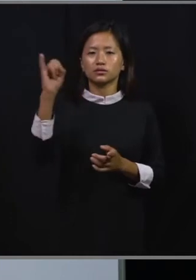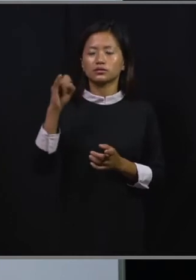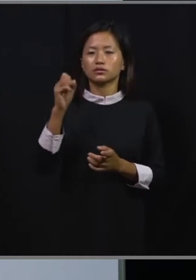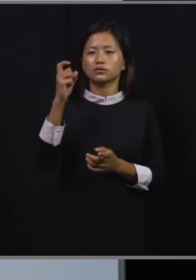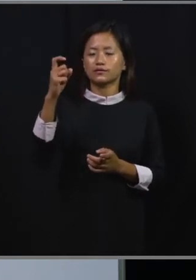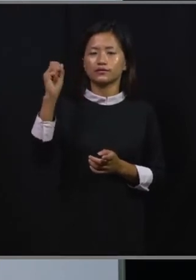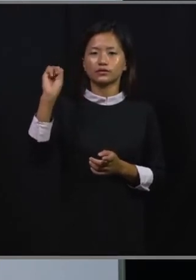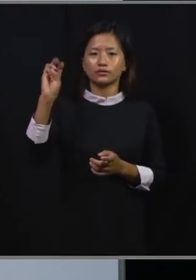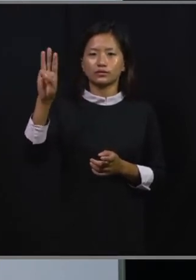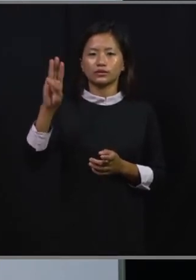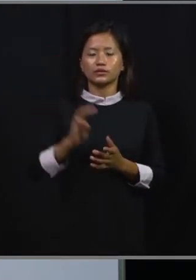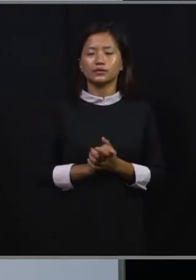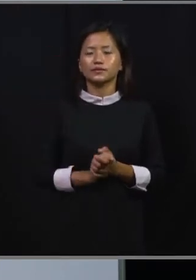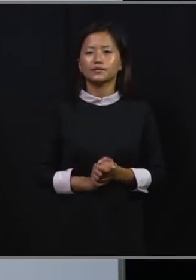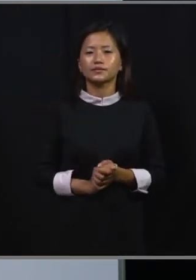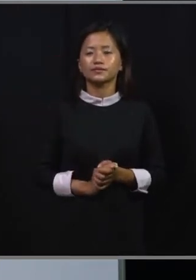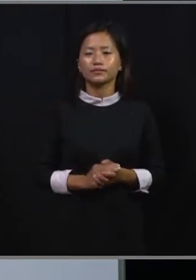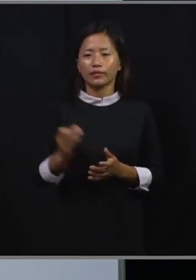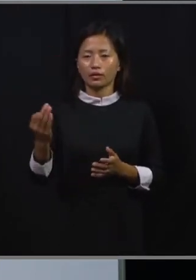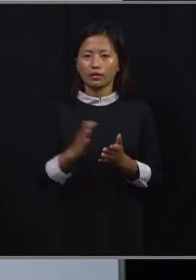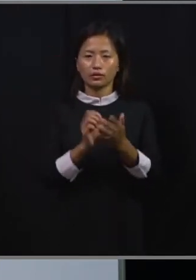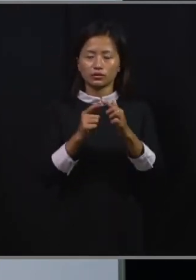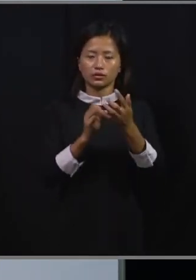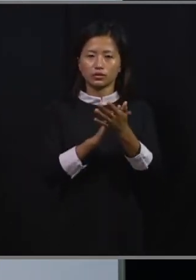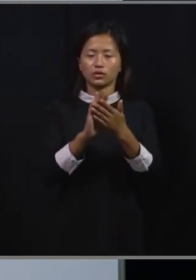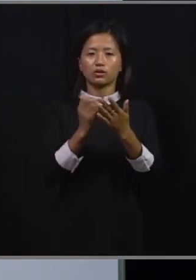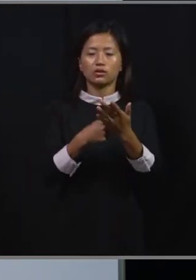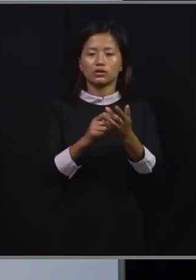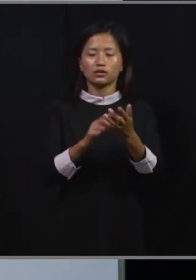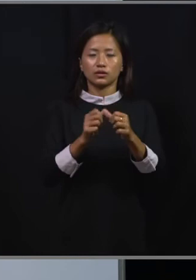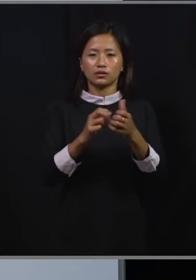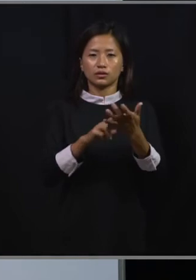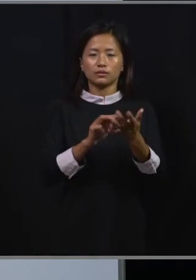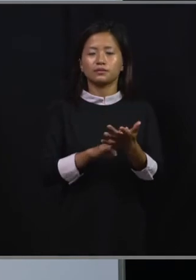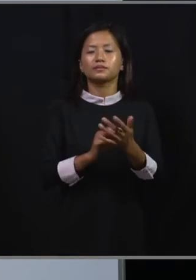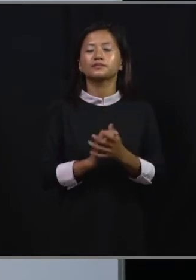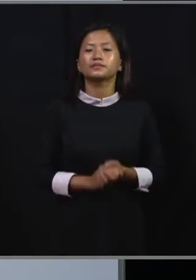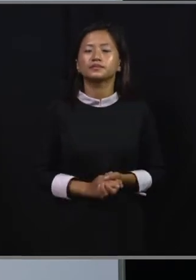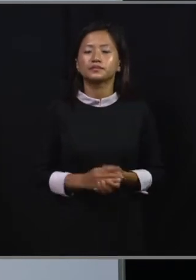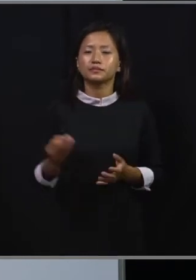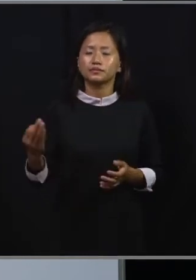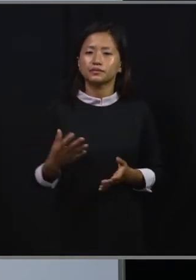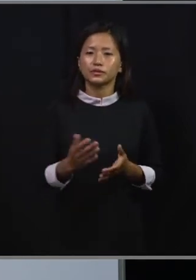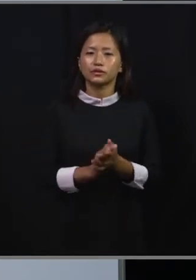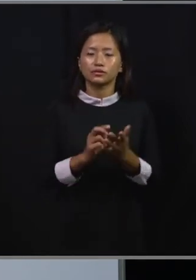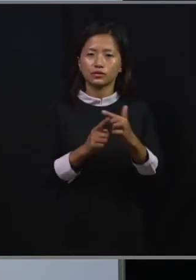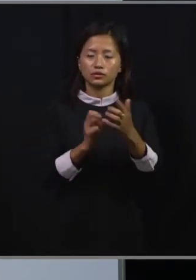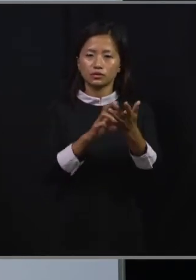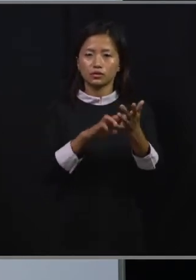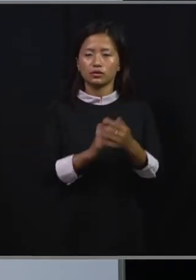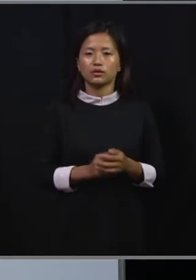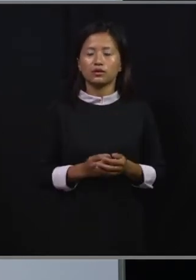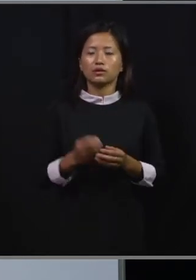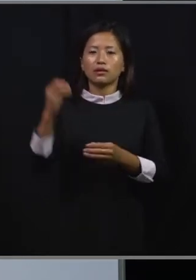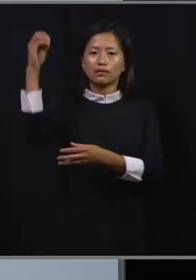1673. 1673, Newton corpuscular theorem. In this theorem, Newton assumed that